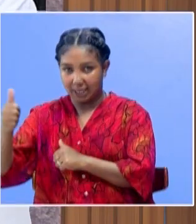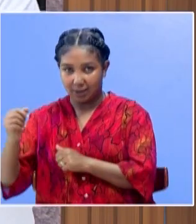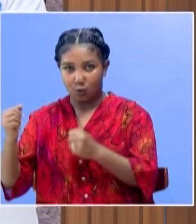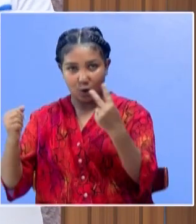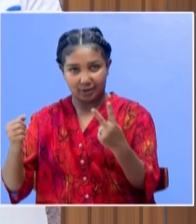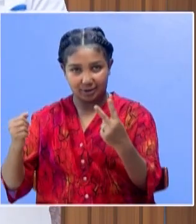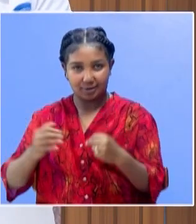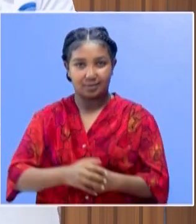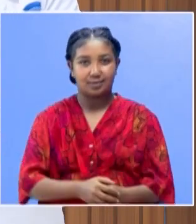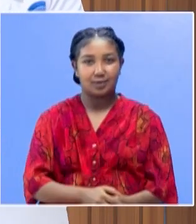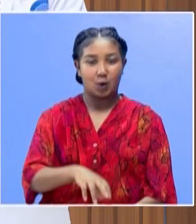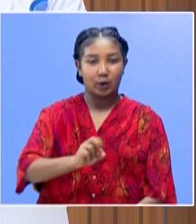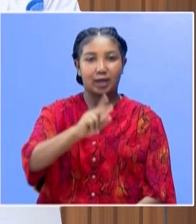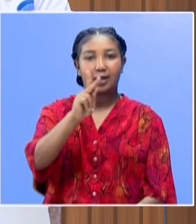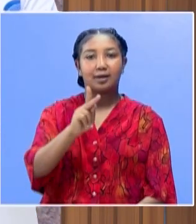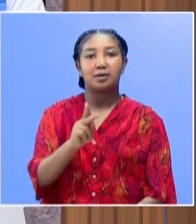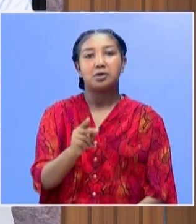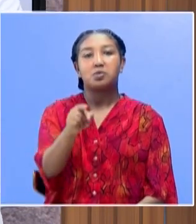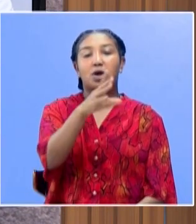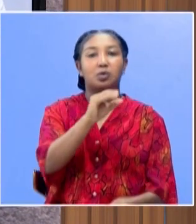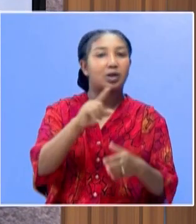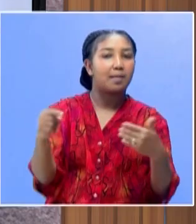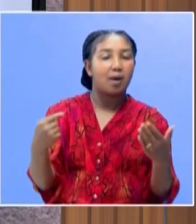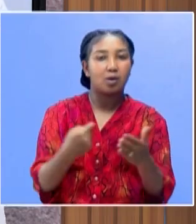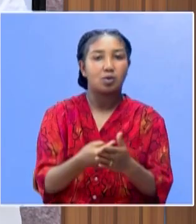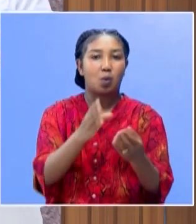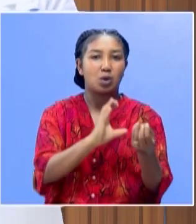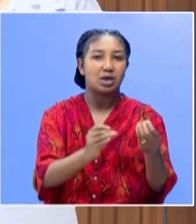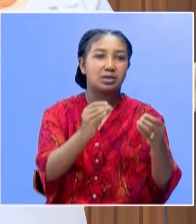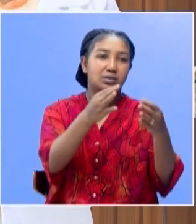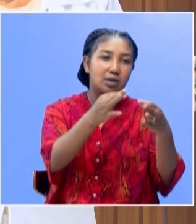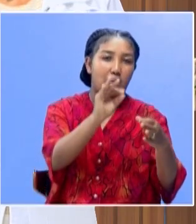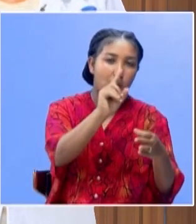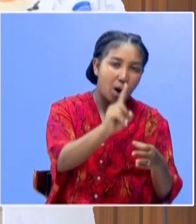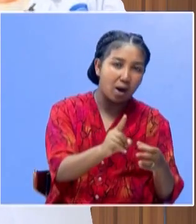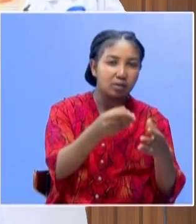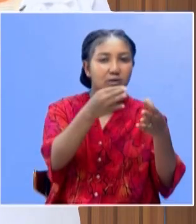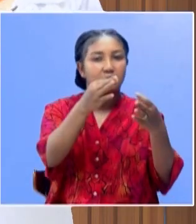main clause. Okay? Whether you are talking about conditional sentence type 1,